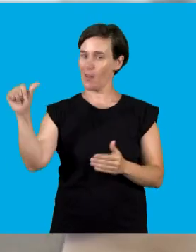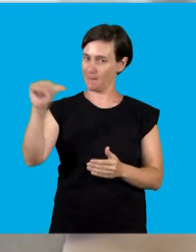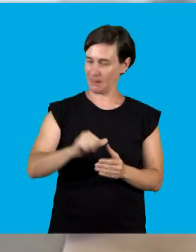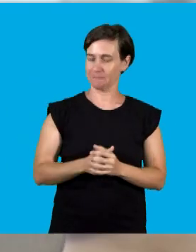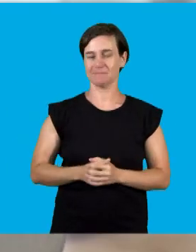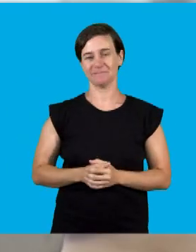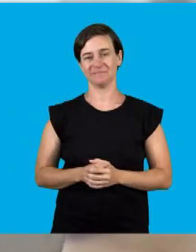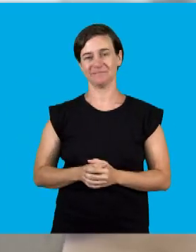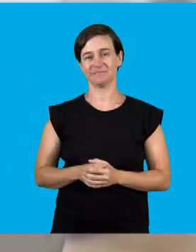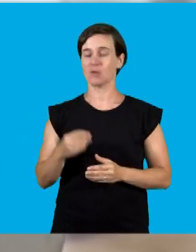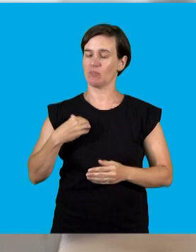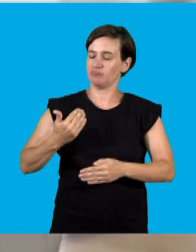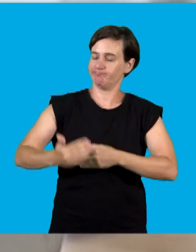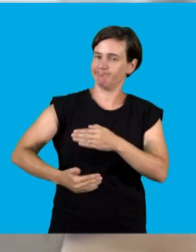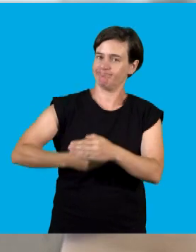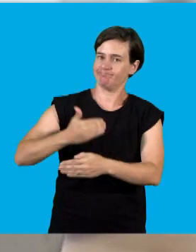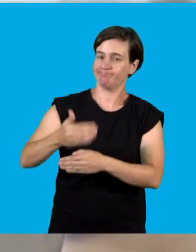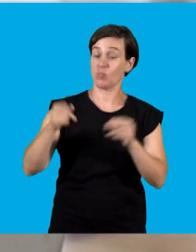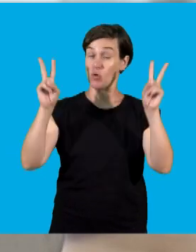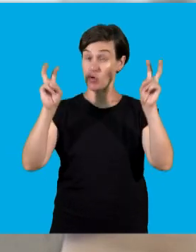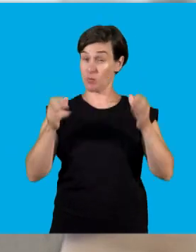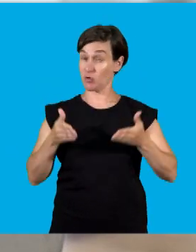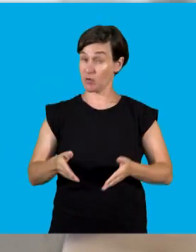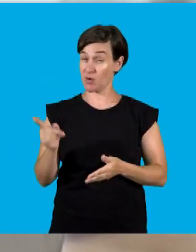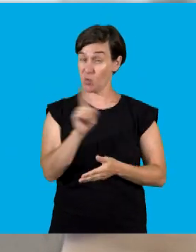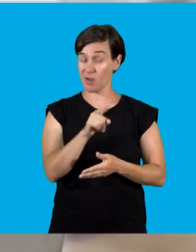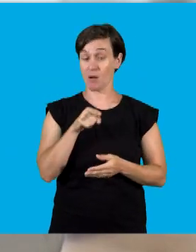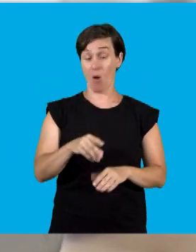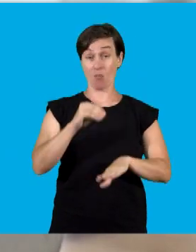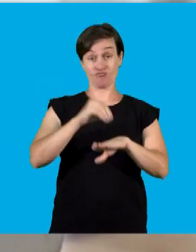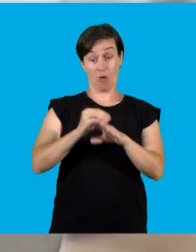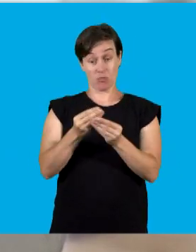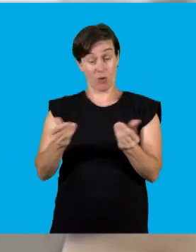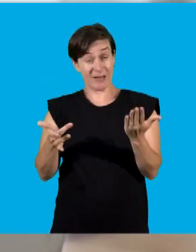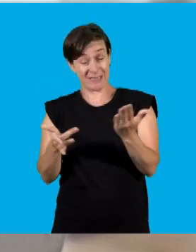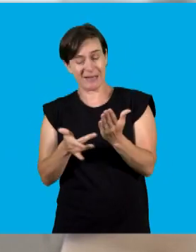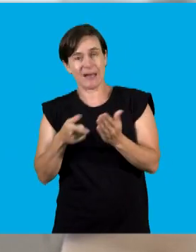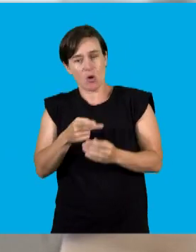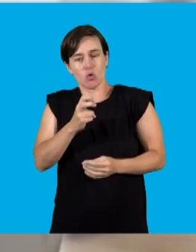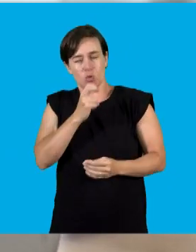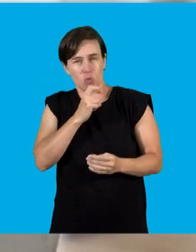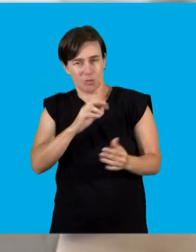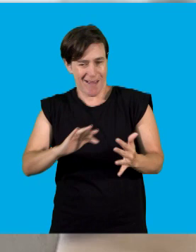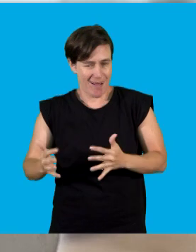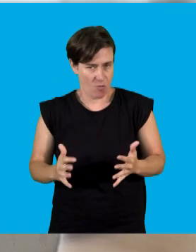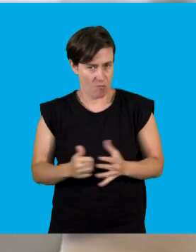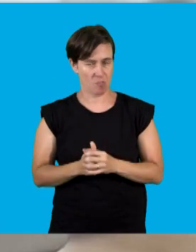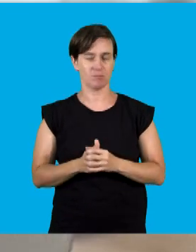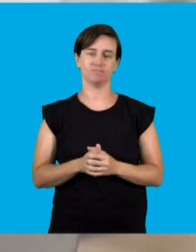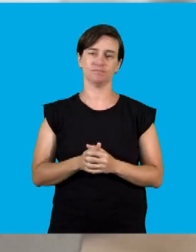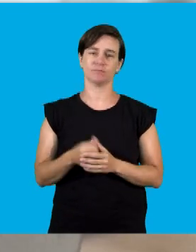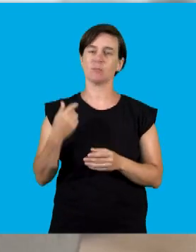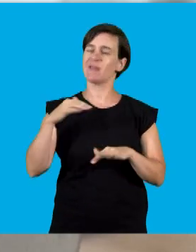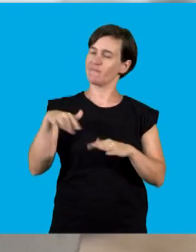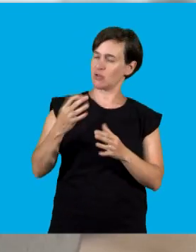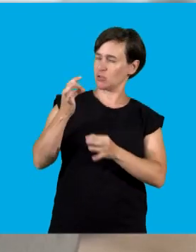Welcome back from an ad break. We will continue with our topic, the application of the problem-solving techniques. As